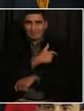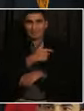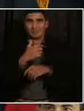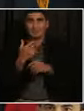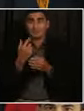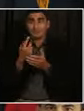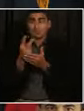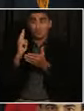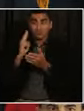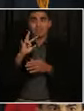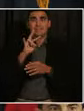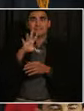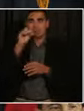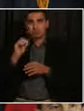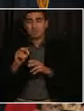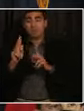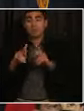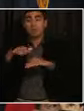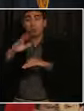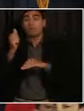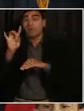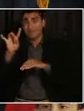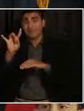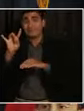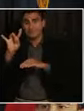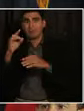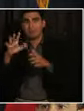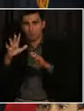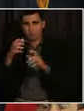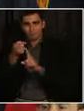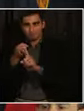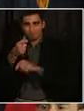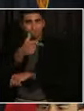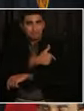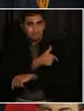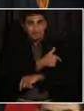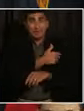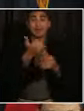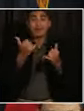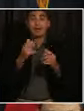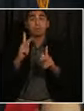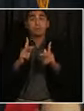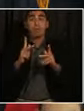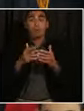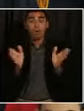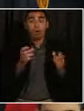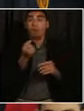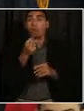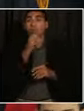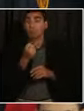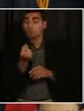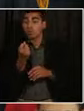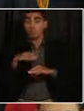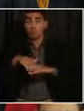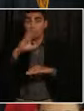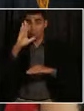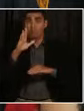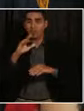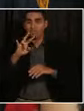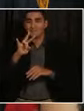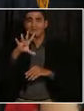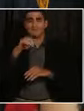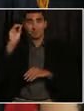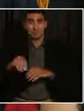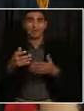of adults 18 and up have gotten it. Now we are at 75% of everybody 12 and up has been vaccinated in our